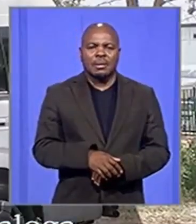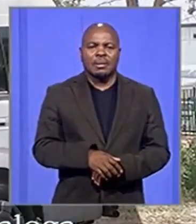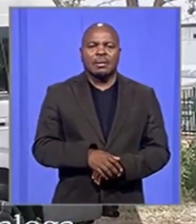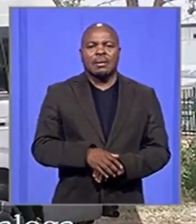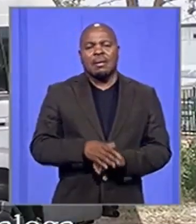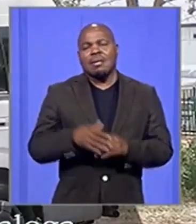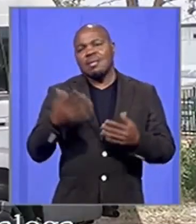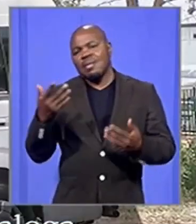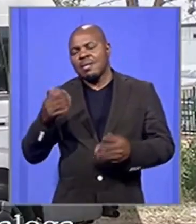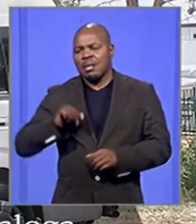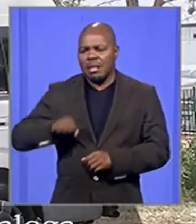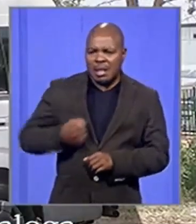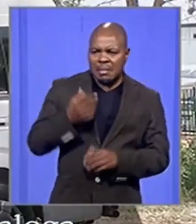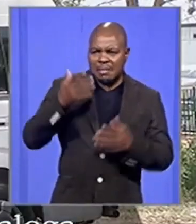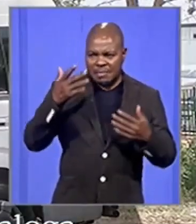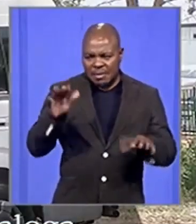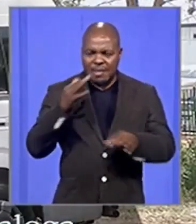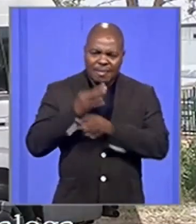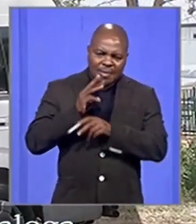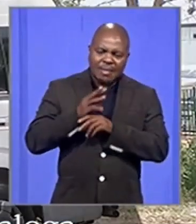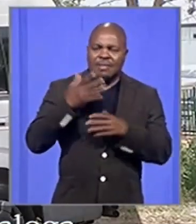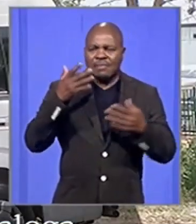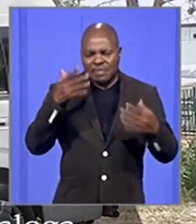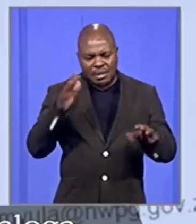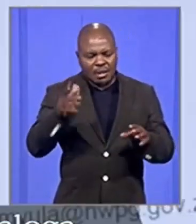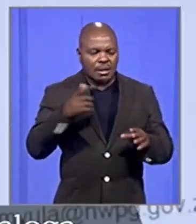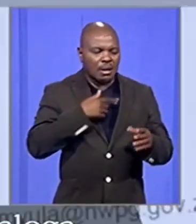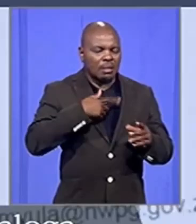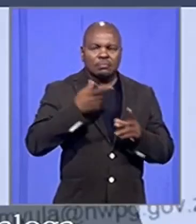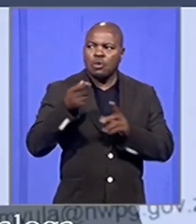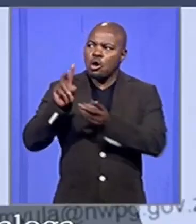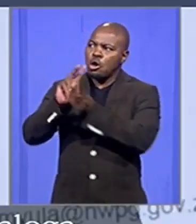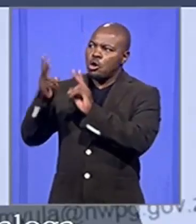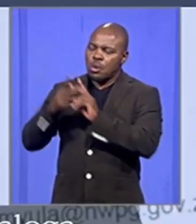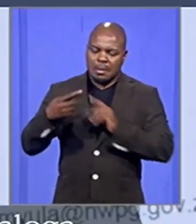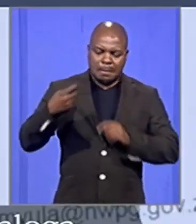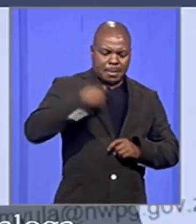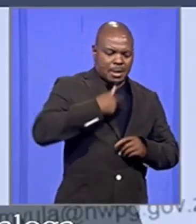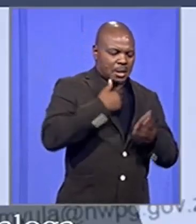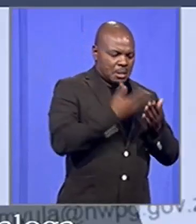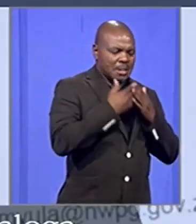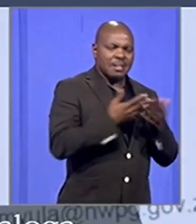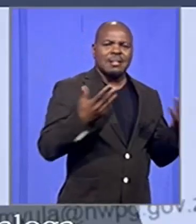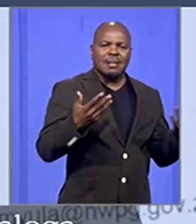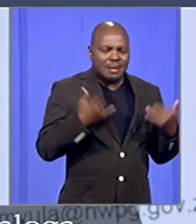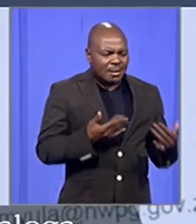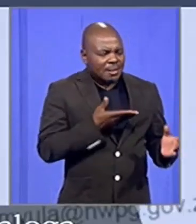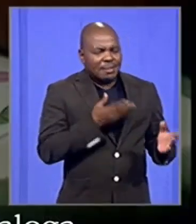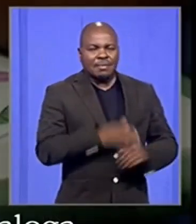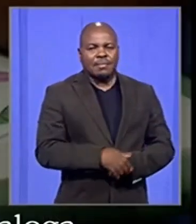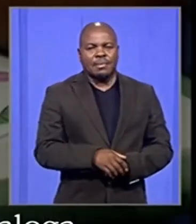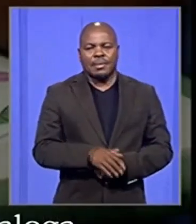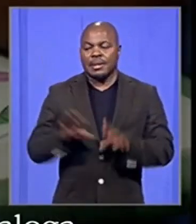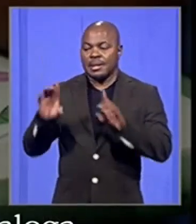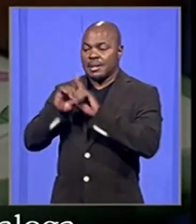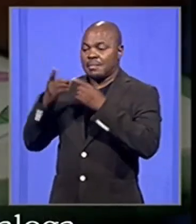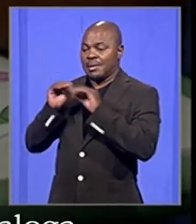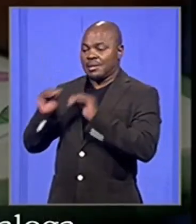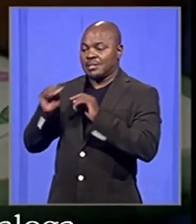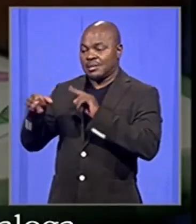gore ba patele di loan gore re kgone go bereka re ba thuse. Re sale fo ba lefapha la thuto mo profenseng